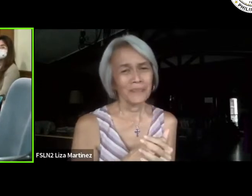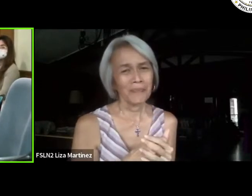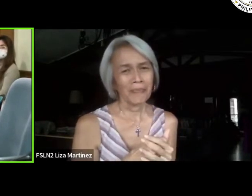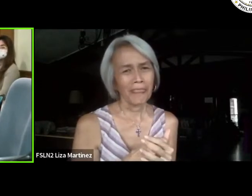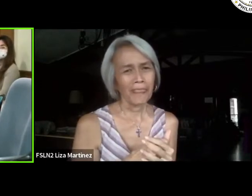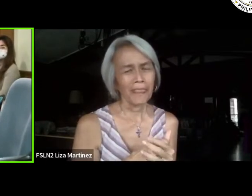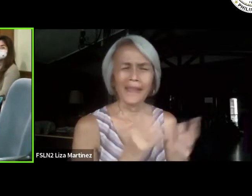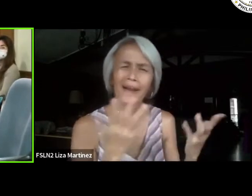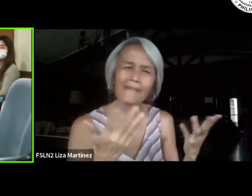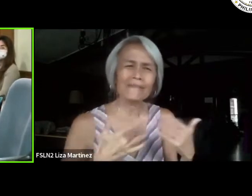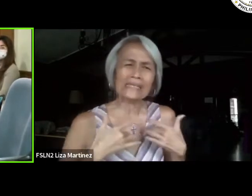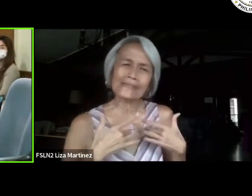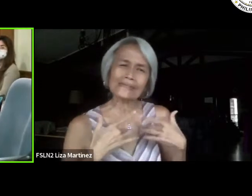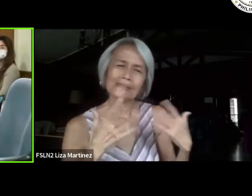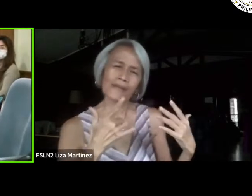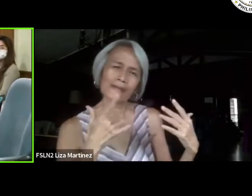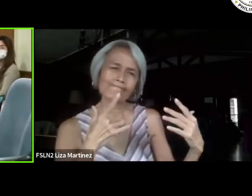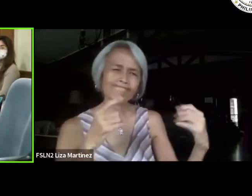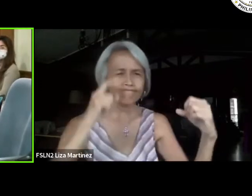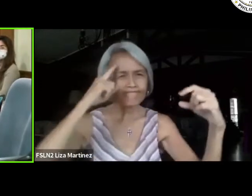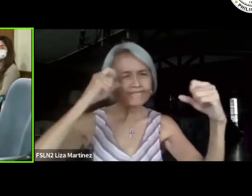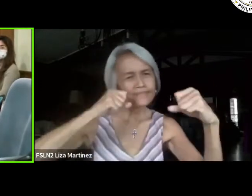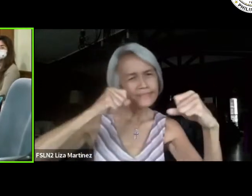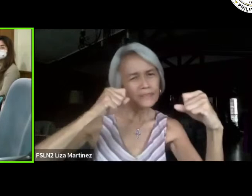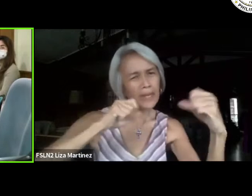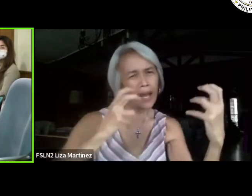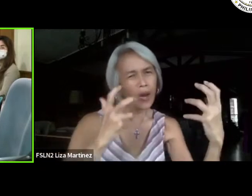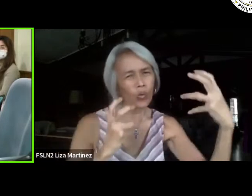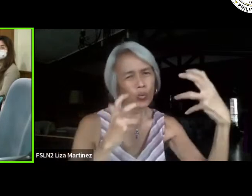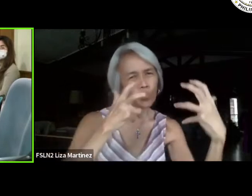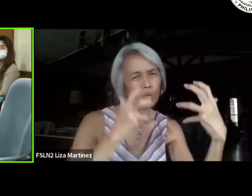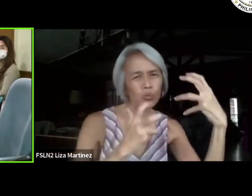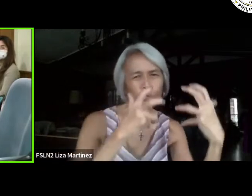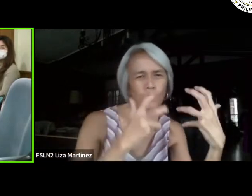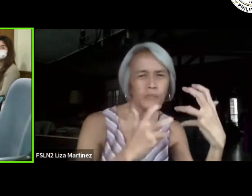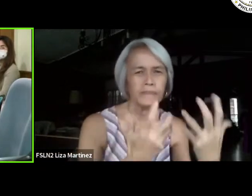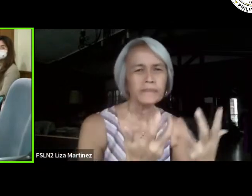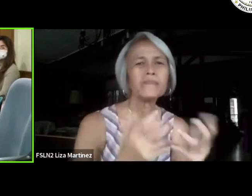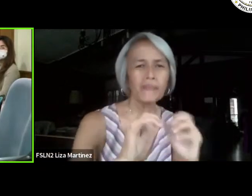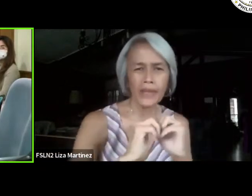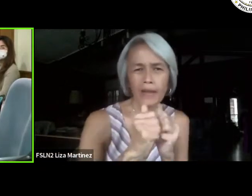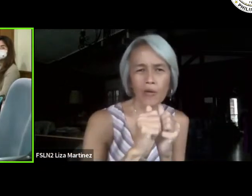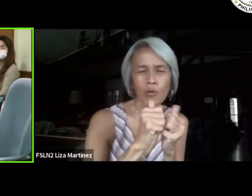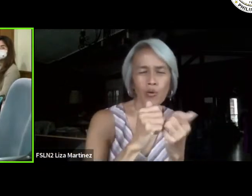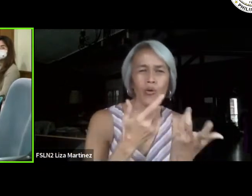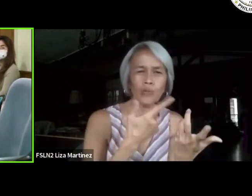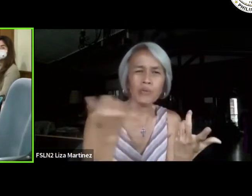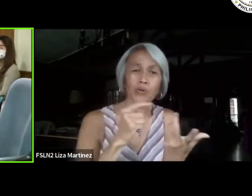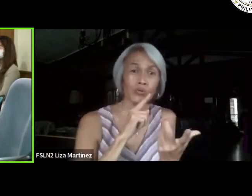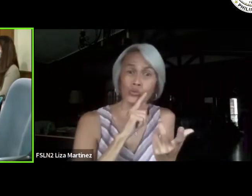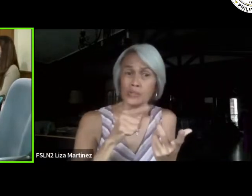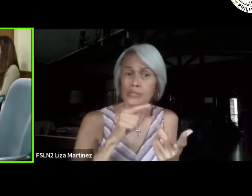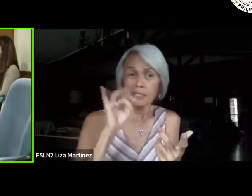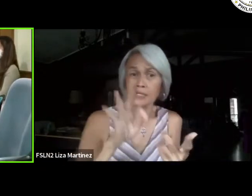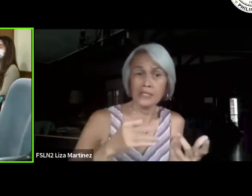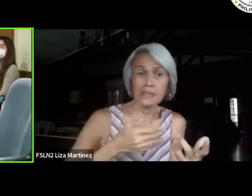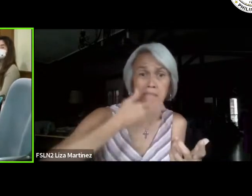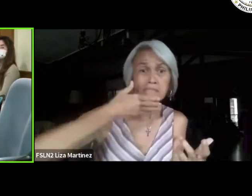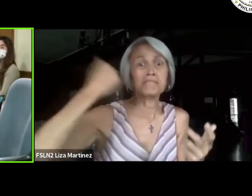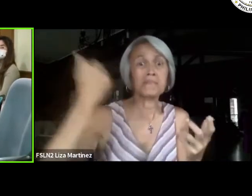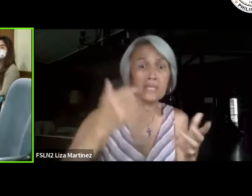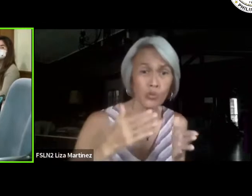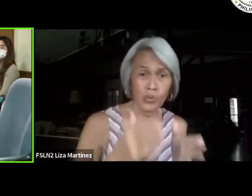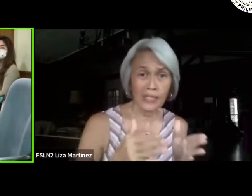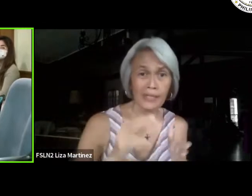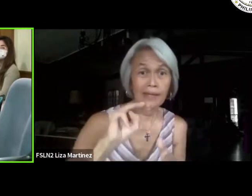middle ground somewhere. Because lahat naman tayo, we are for implementation of the mother tongue if that is the most effective. Pero